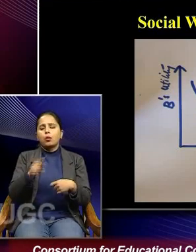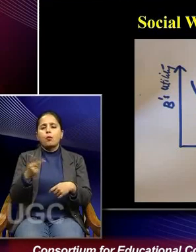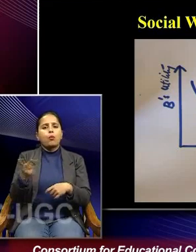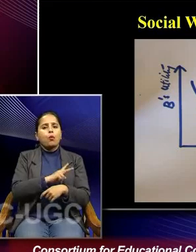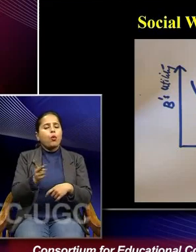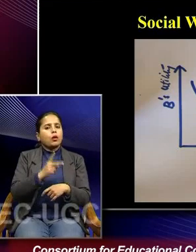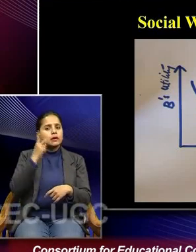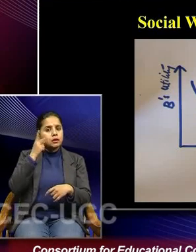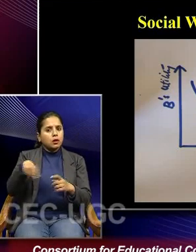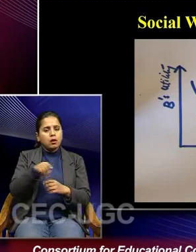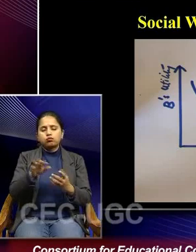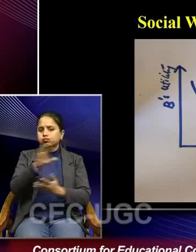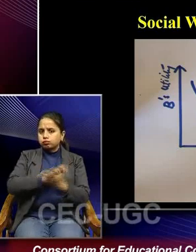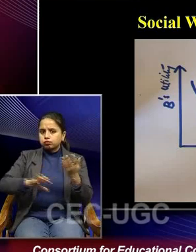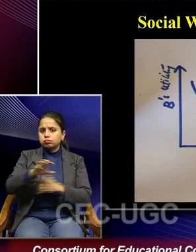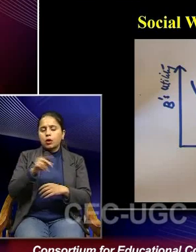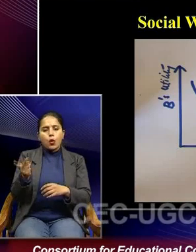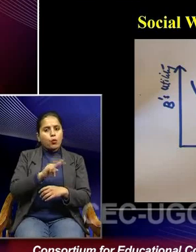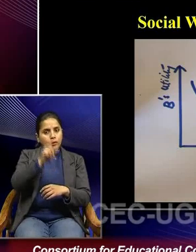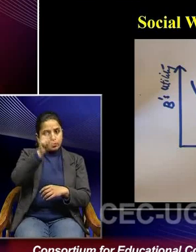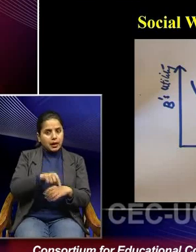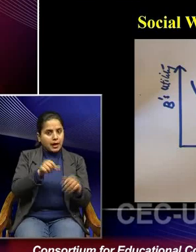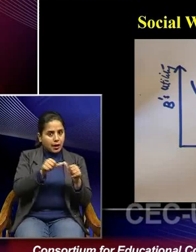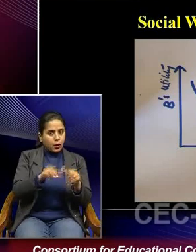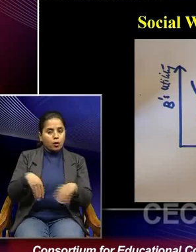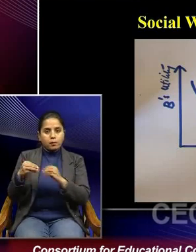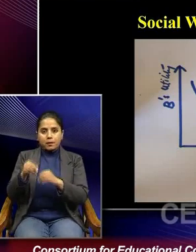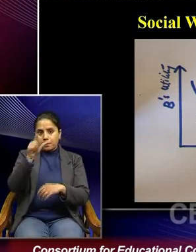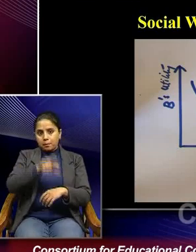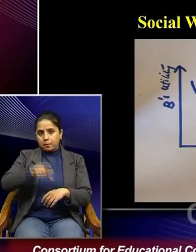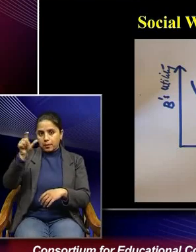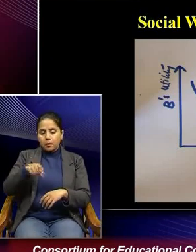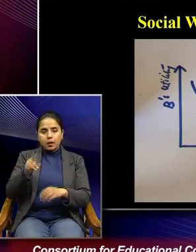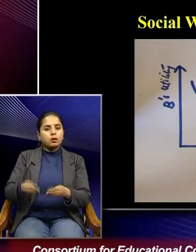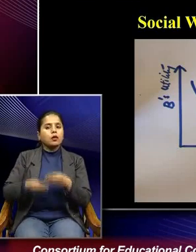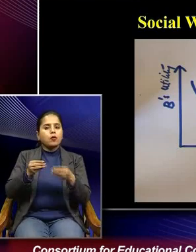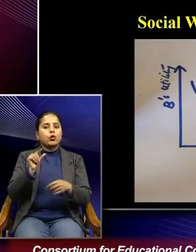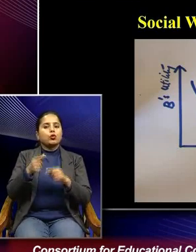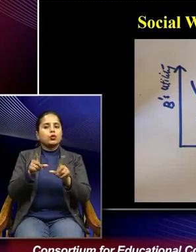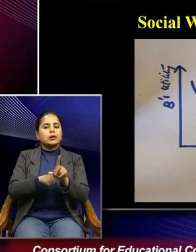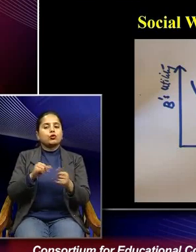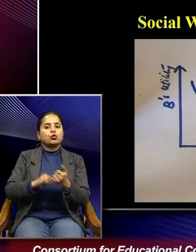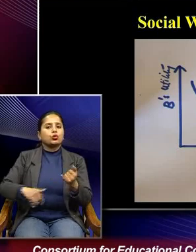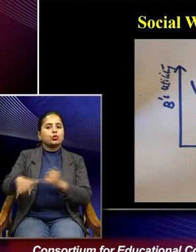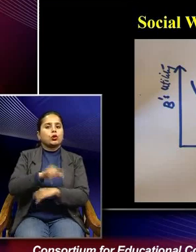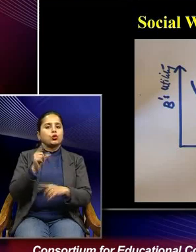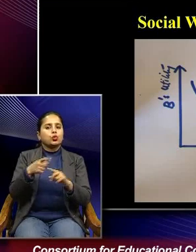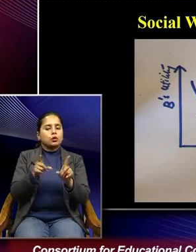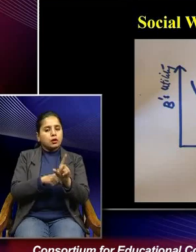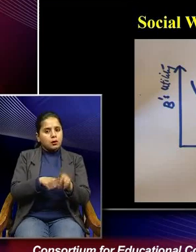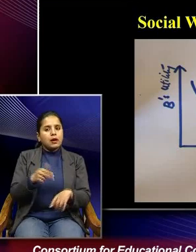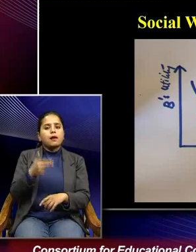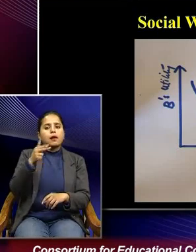of them, a combination of both individual A and B utilities will give you a societal utility, and that is